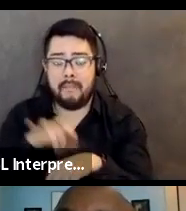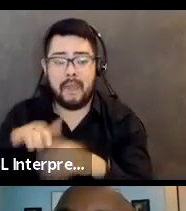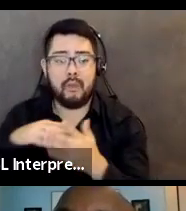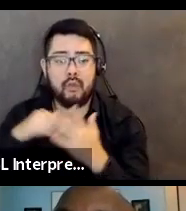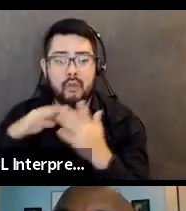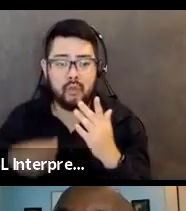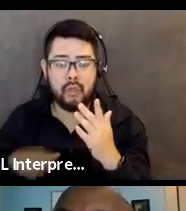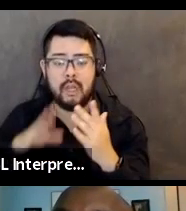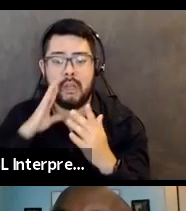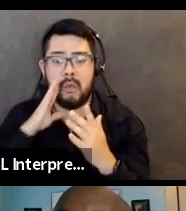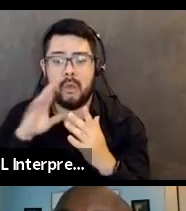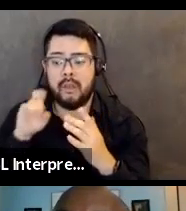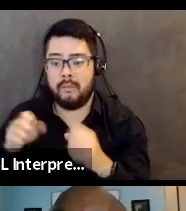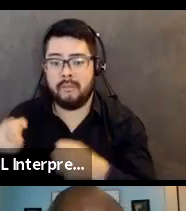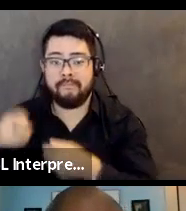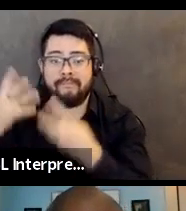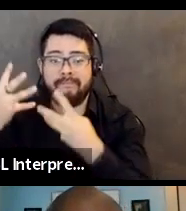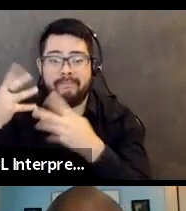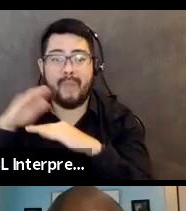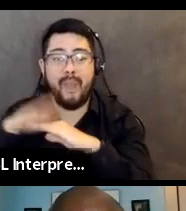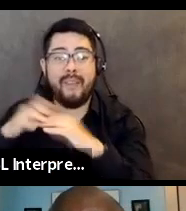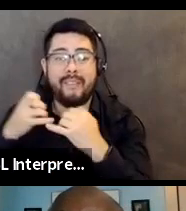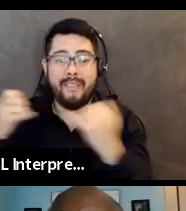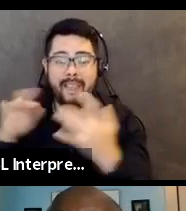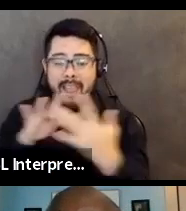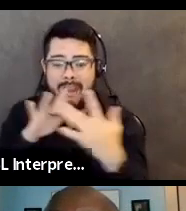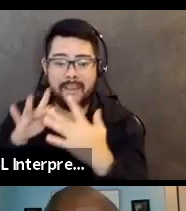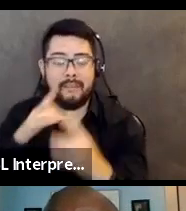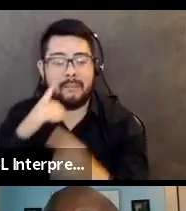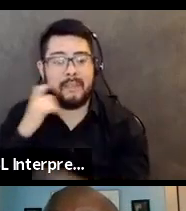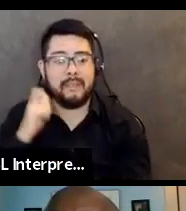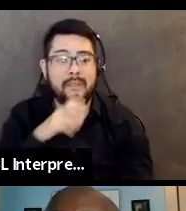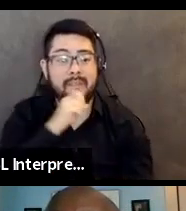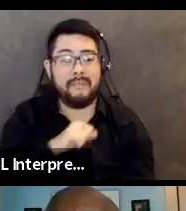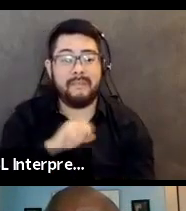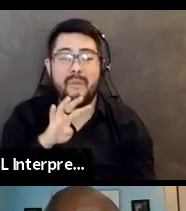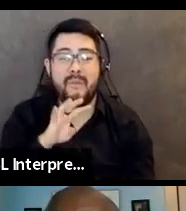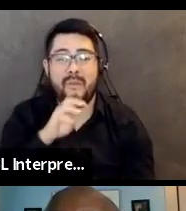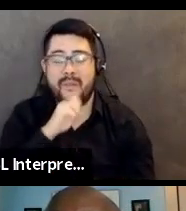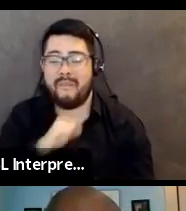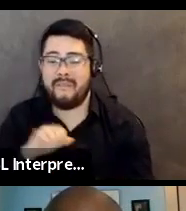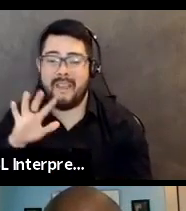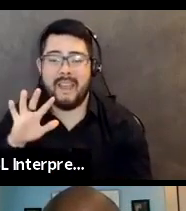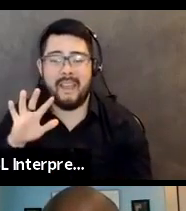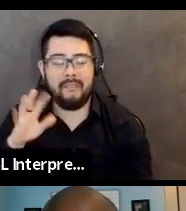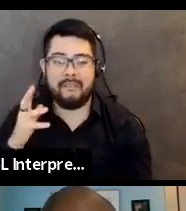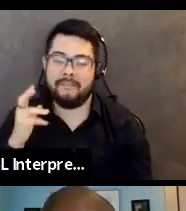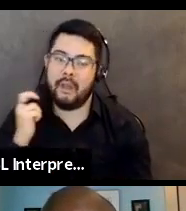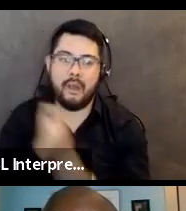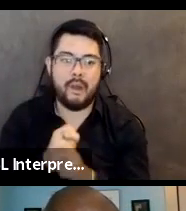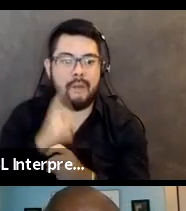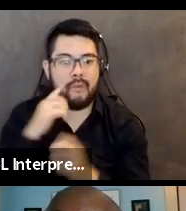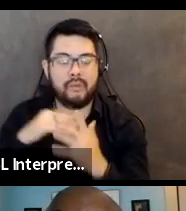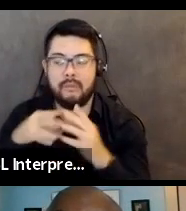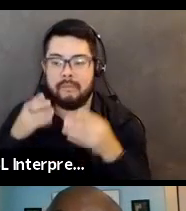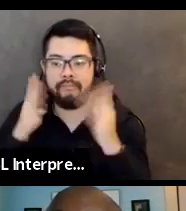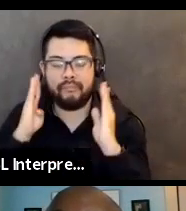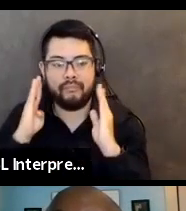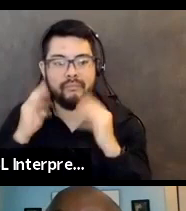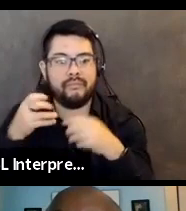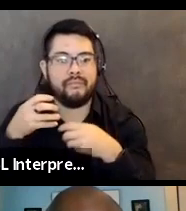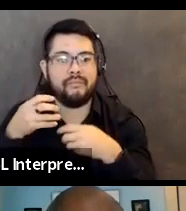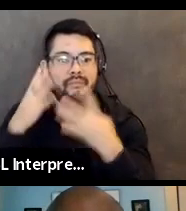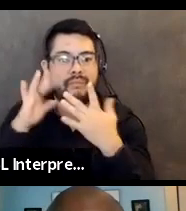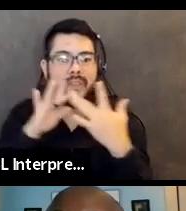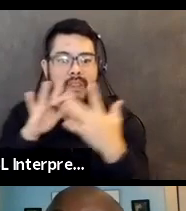be online because four and five-year-olds that's it's quite demanding but i still continue